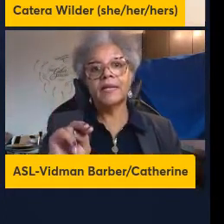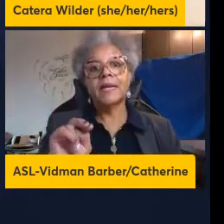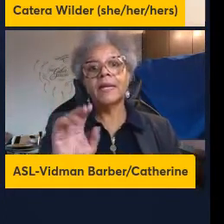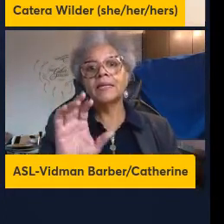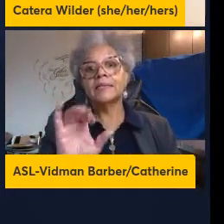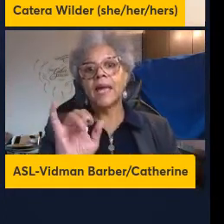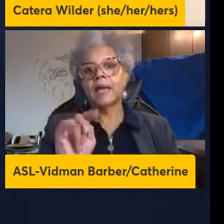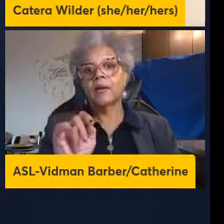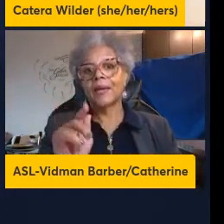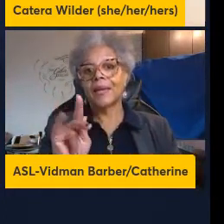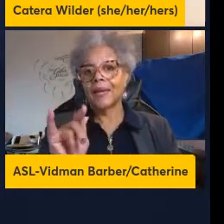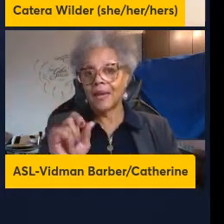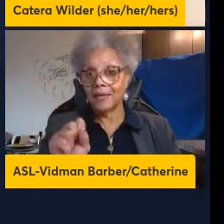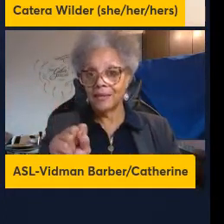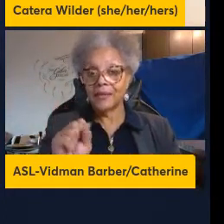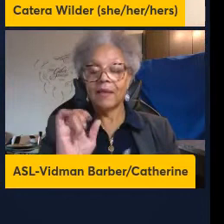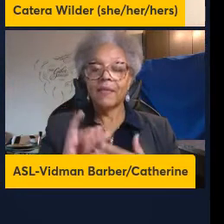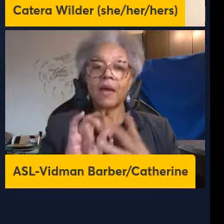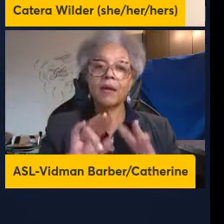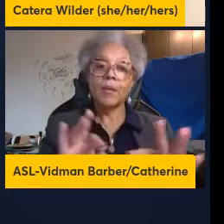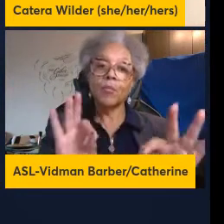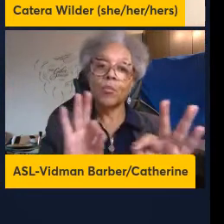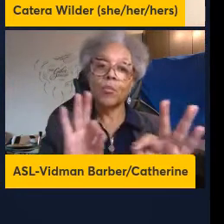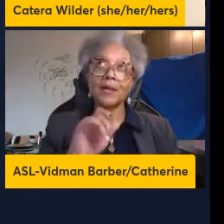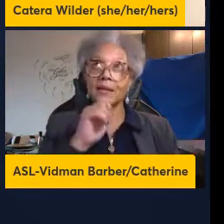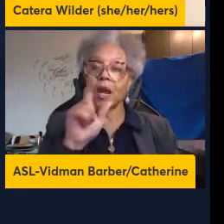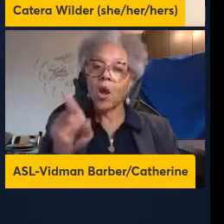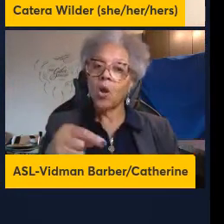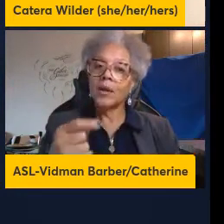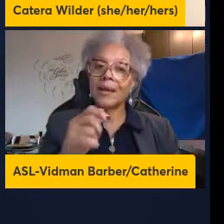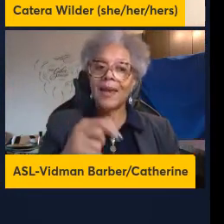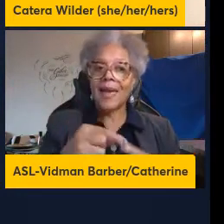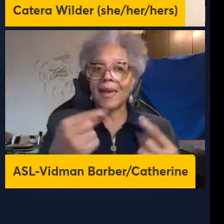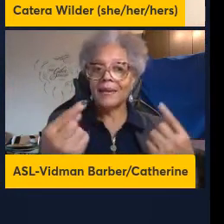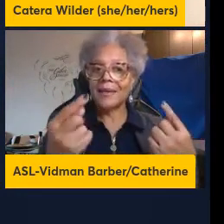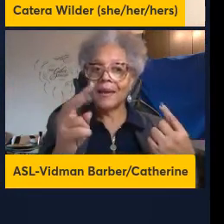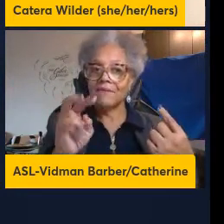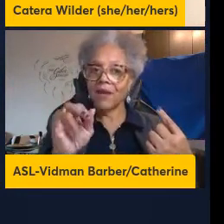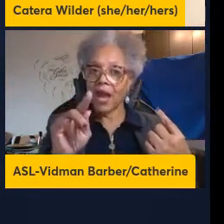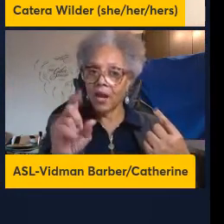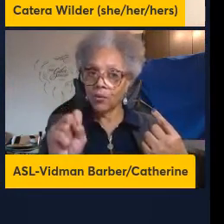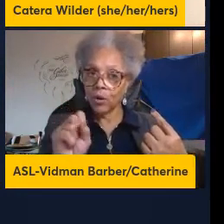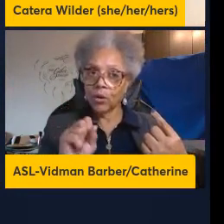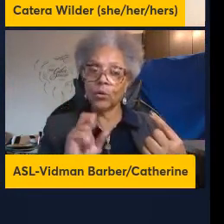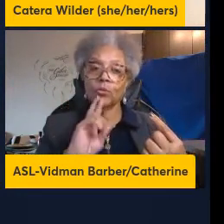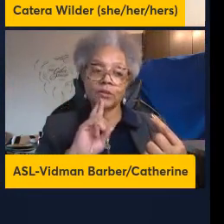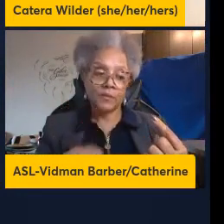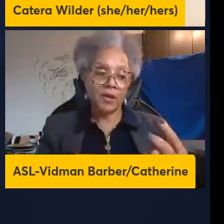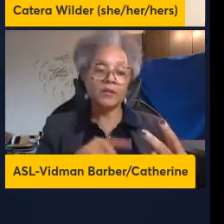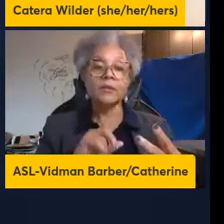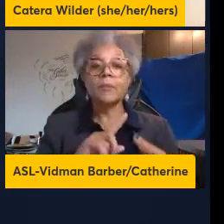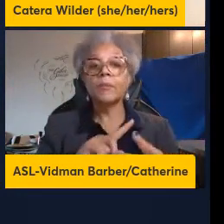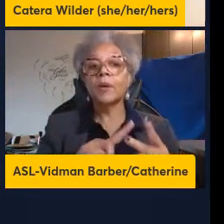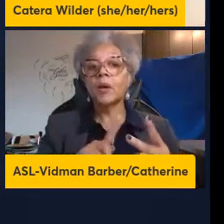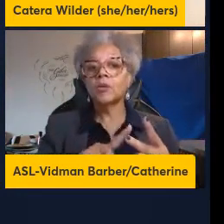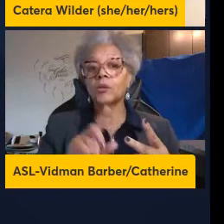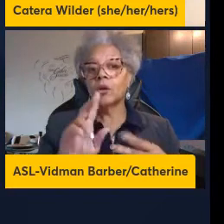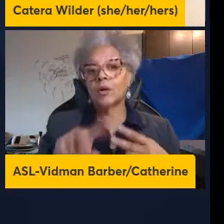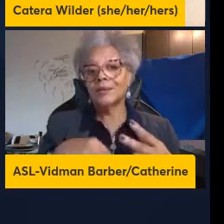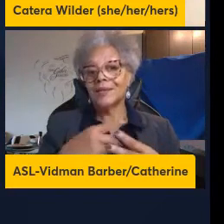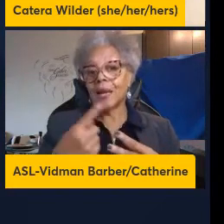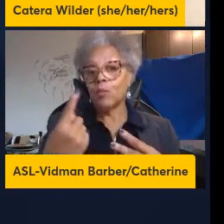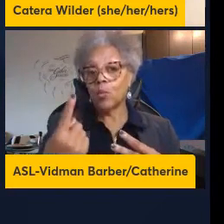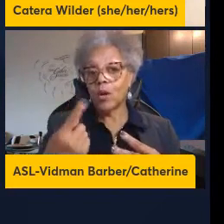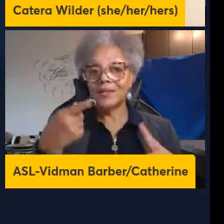cytokines, which are important for not just antiviral responses, but also for type 1 in particular,